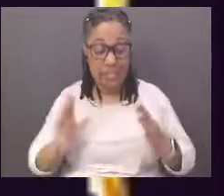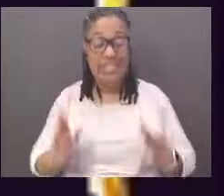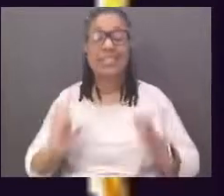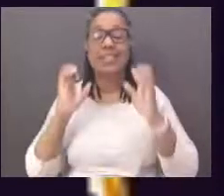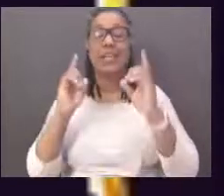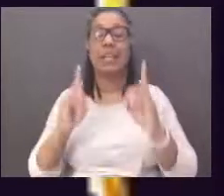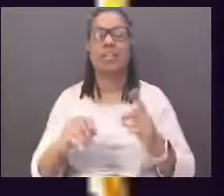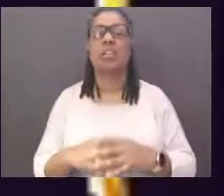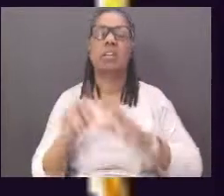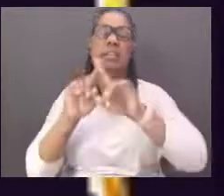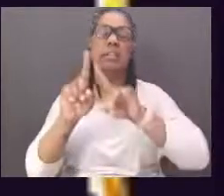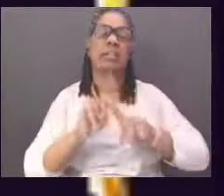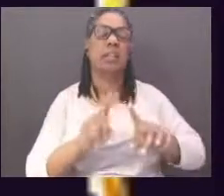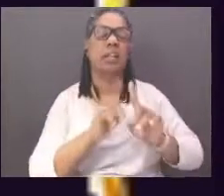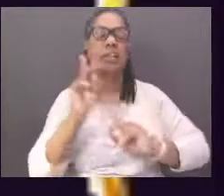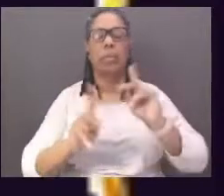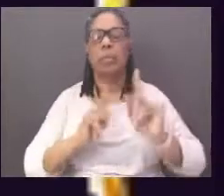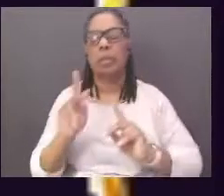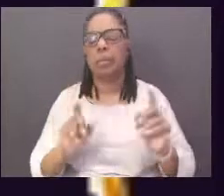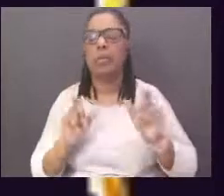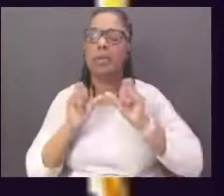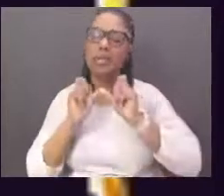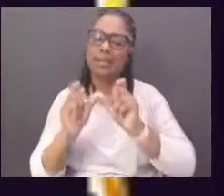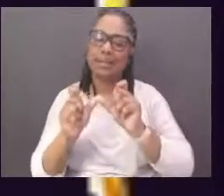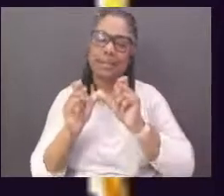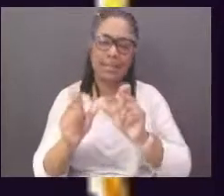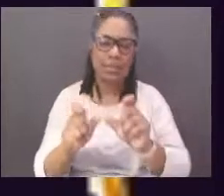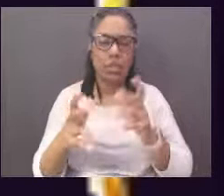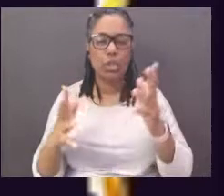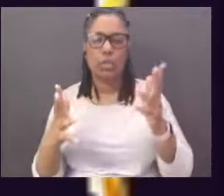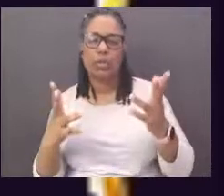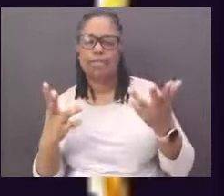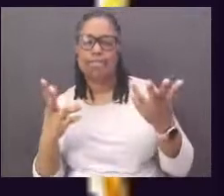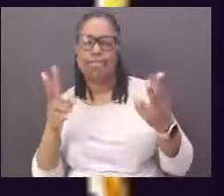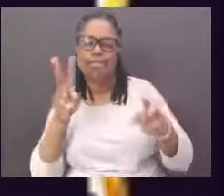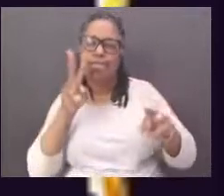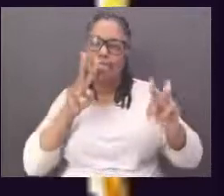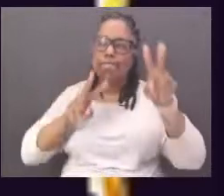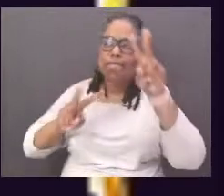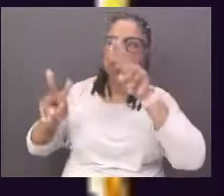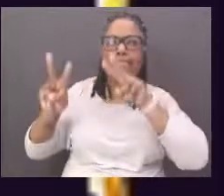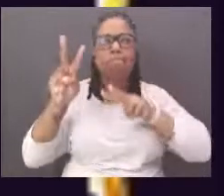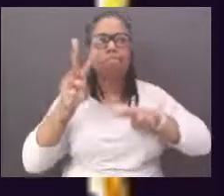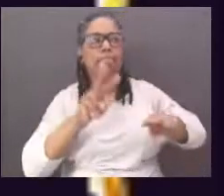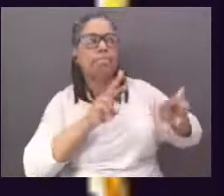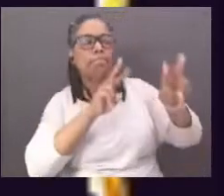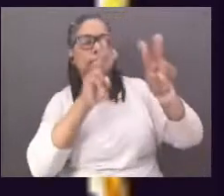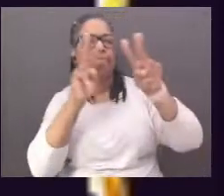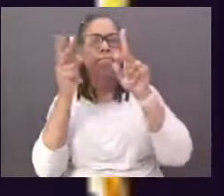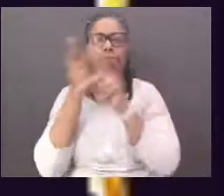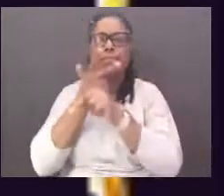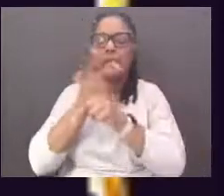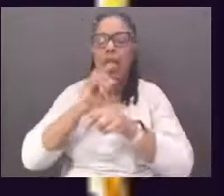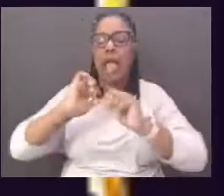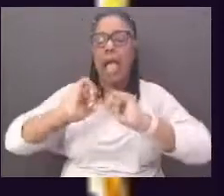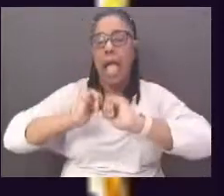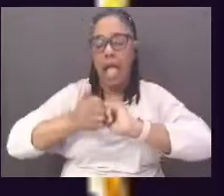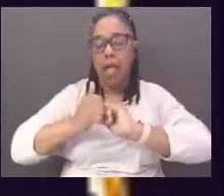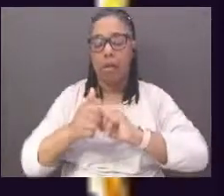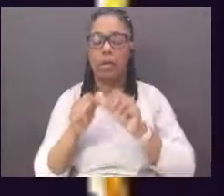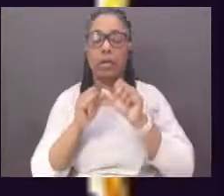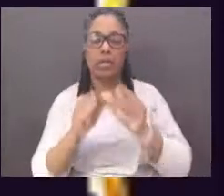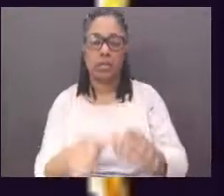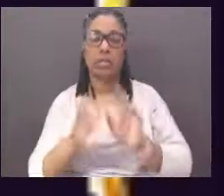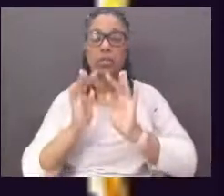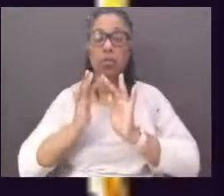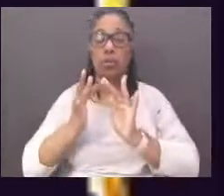and abroad that continue to look at the exterior, how we're going to continue to provide streaming for those